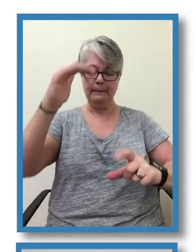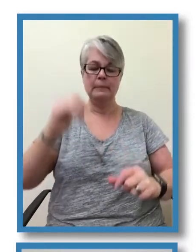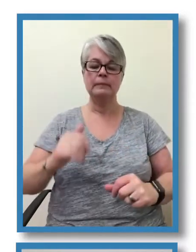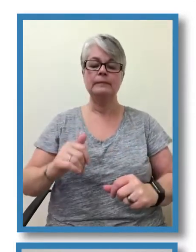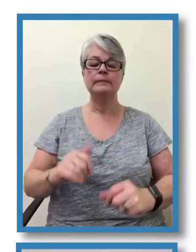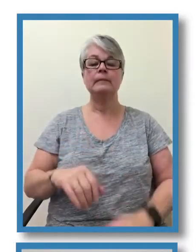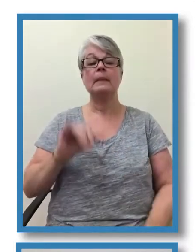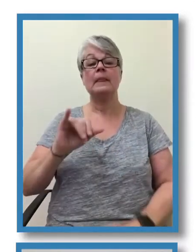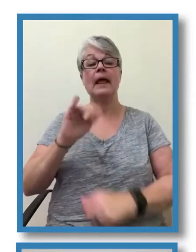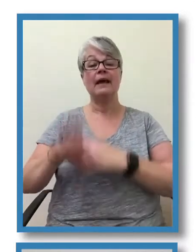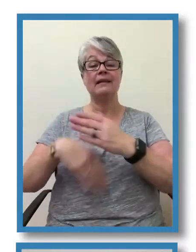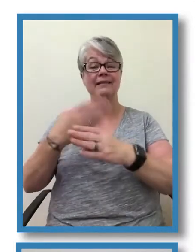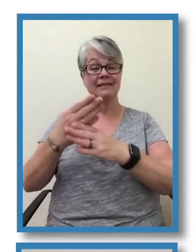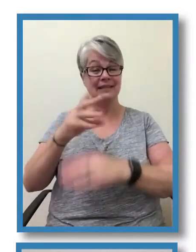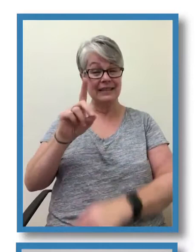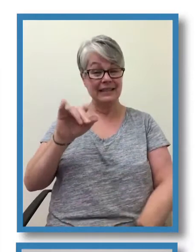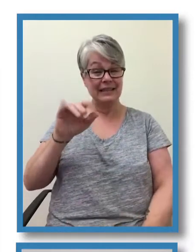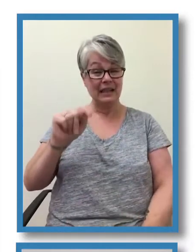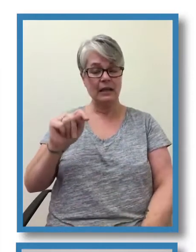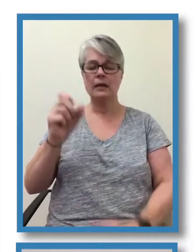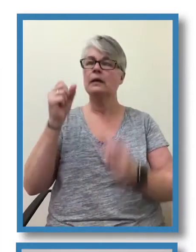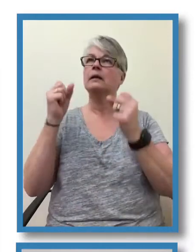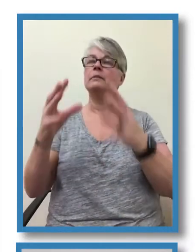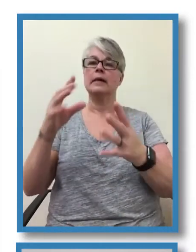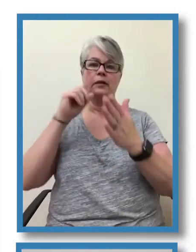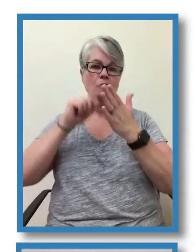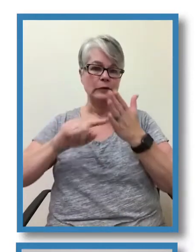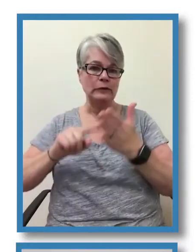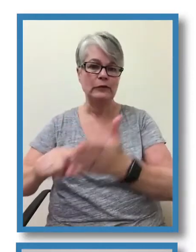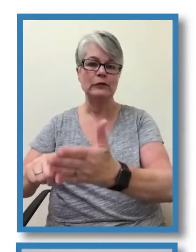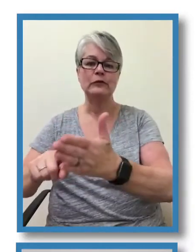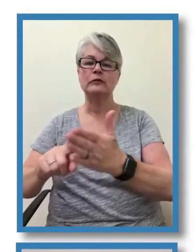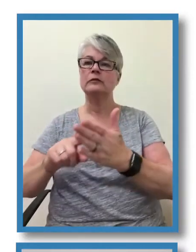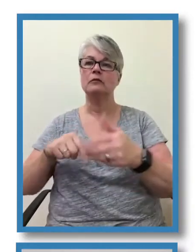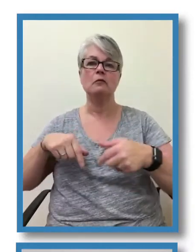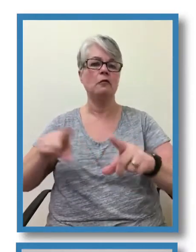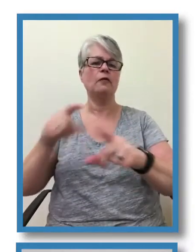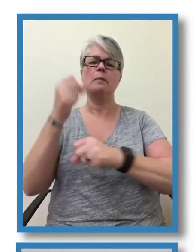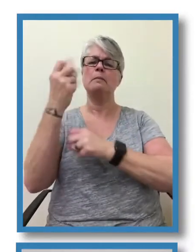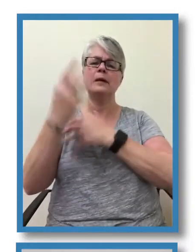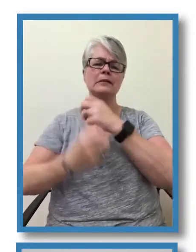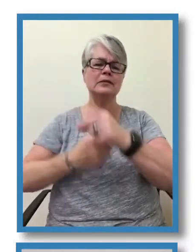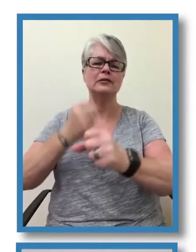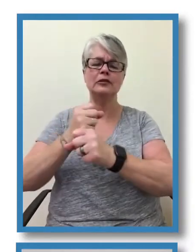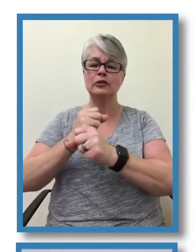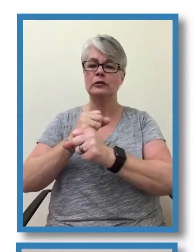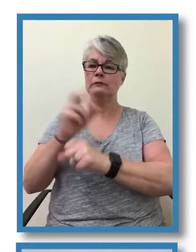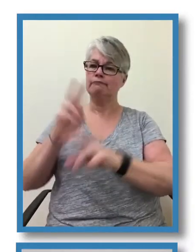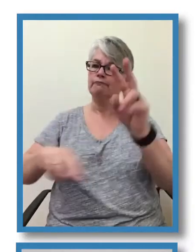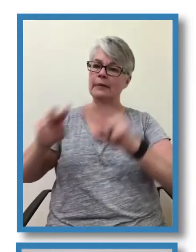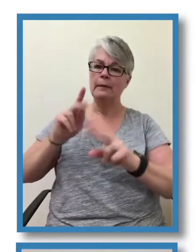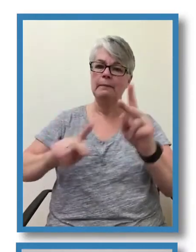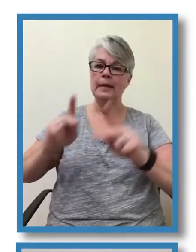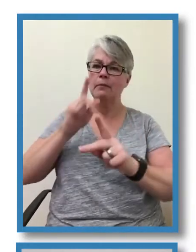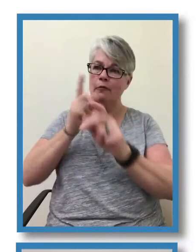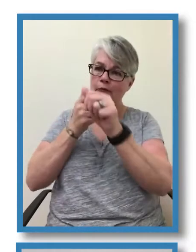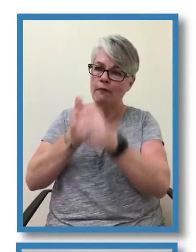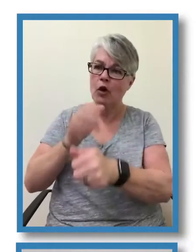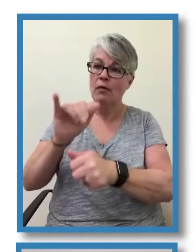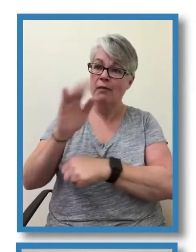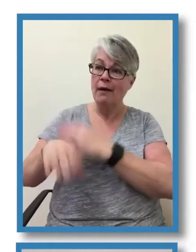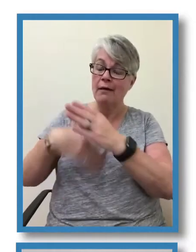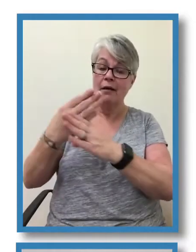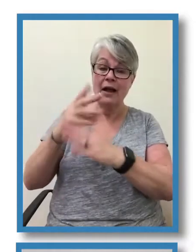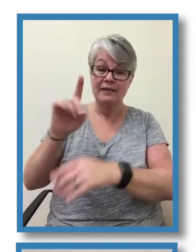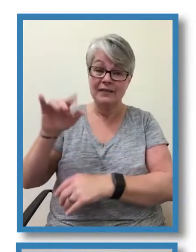Mediterranean diet, comparing people who have a lower adherence to Mediterranean-style diet. And those with a higher adherence, they